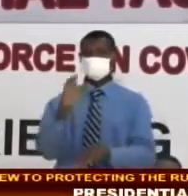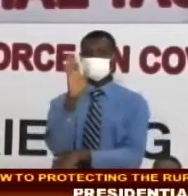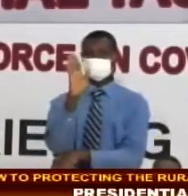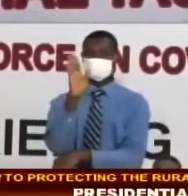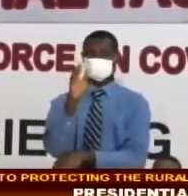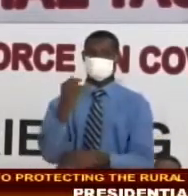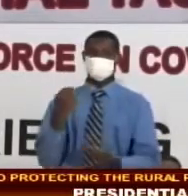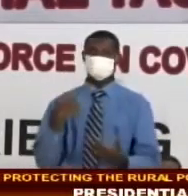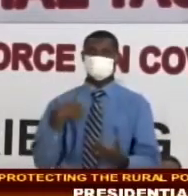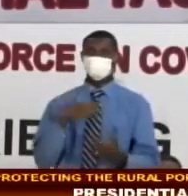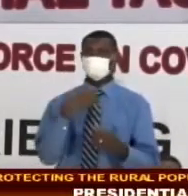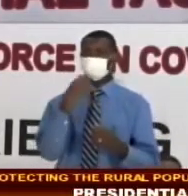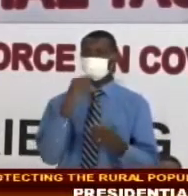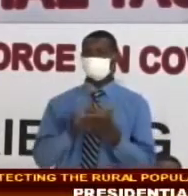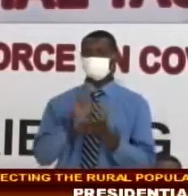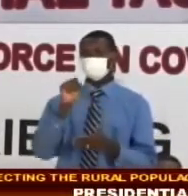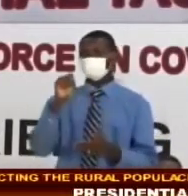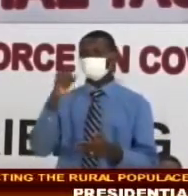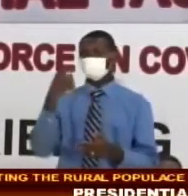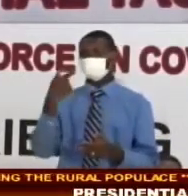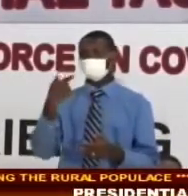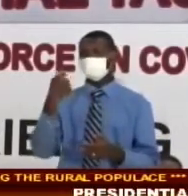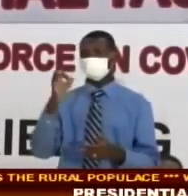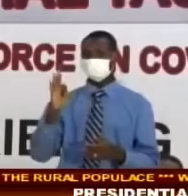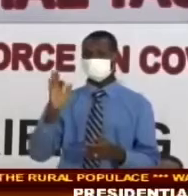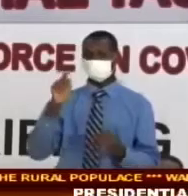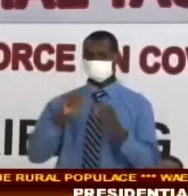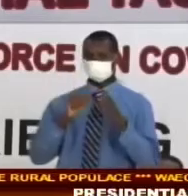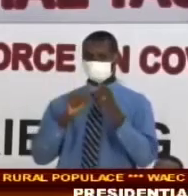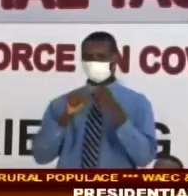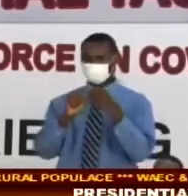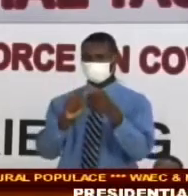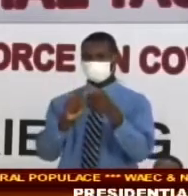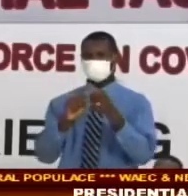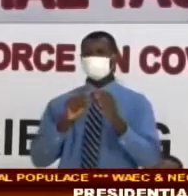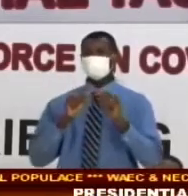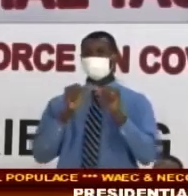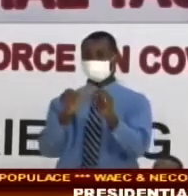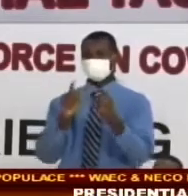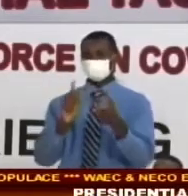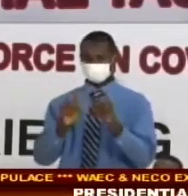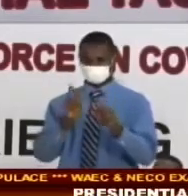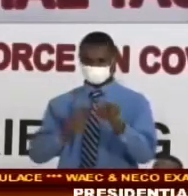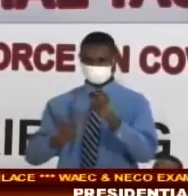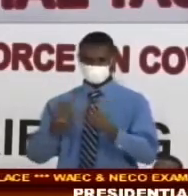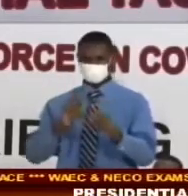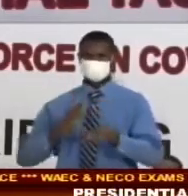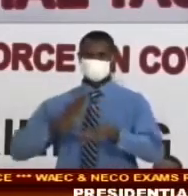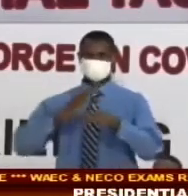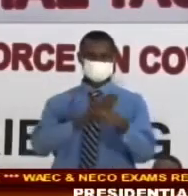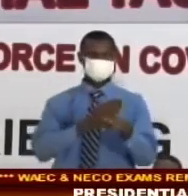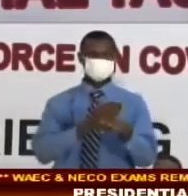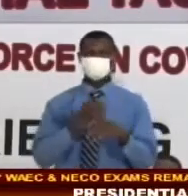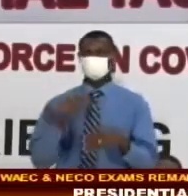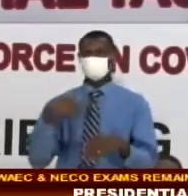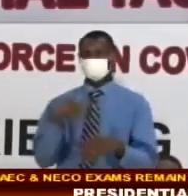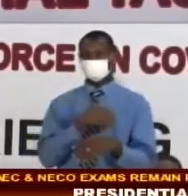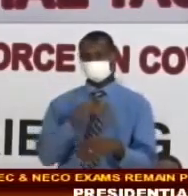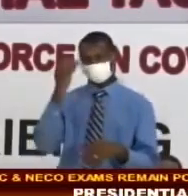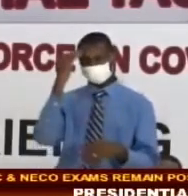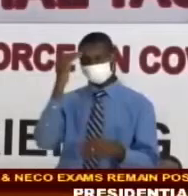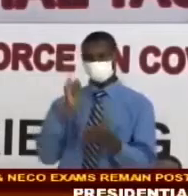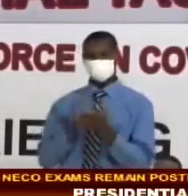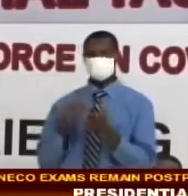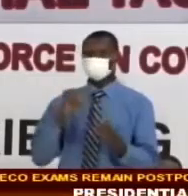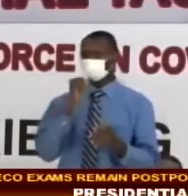the impact of the lockdown preparatory to the submission of the report to the President, it presupposes that there is no report ready.